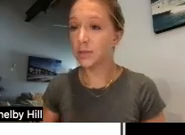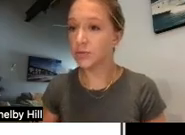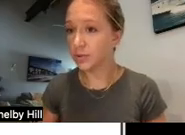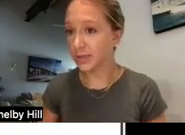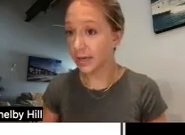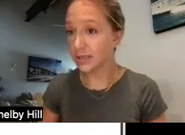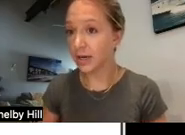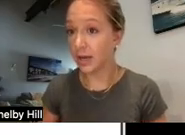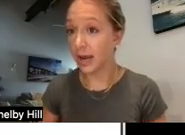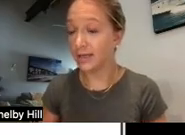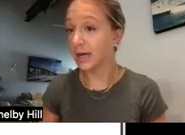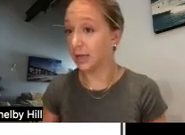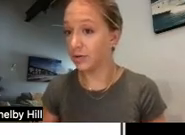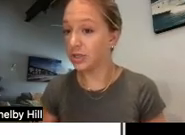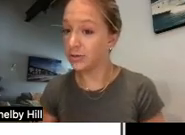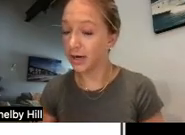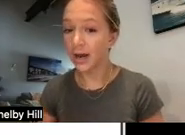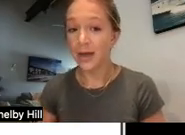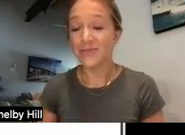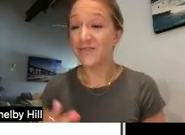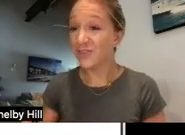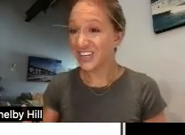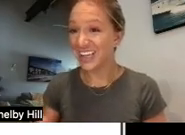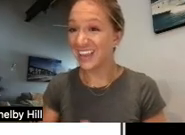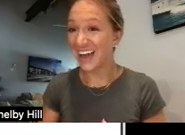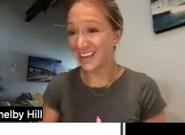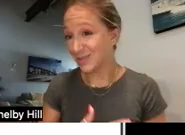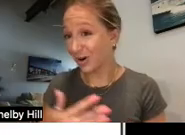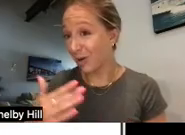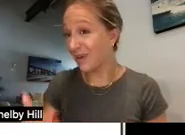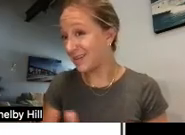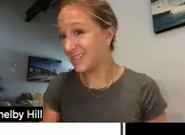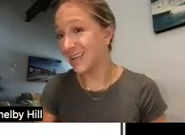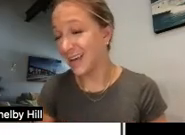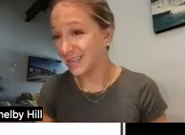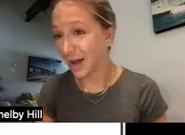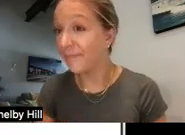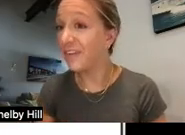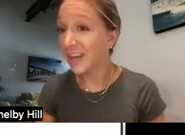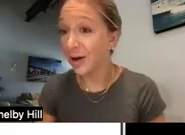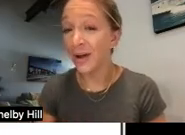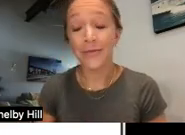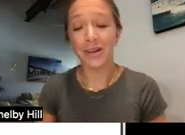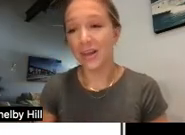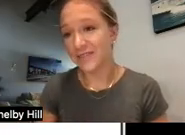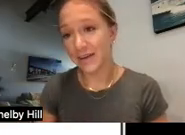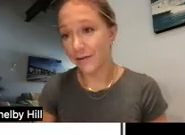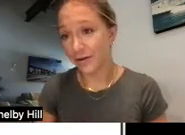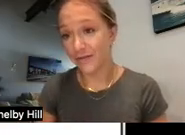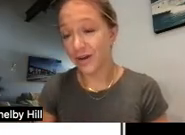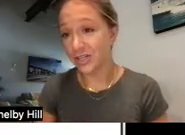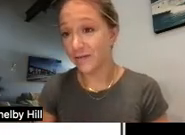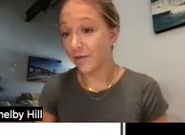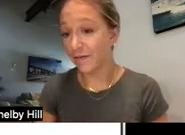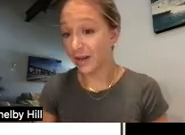those symptoms would present in a sign language user. But unfortunately, that is where I'll be ending today's video. Would love to give